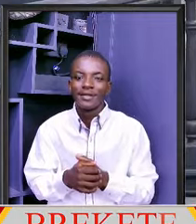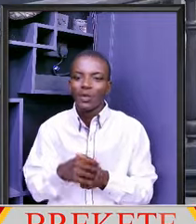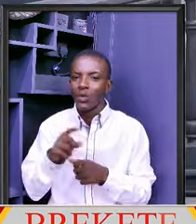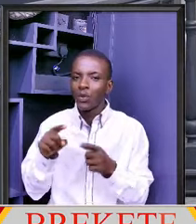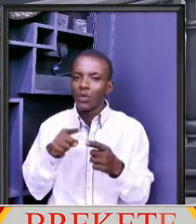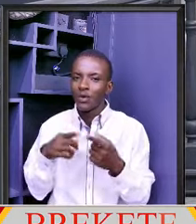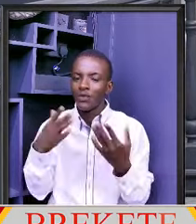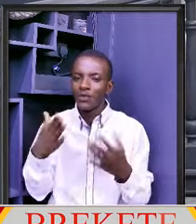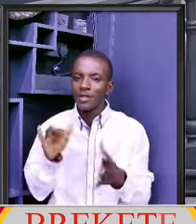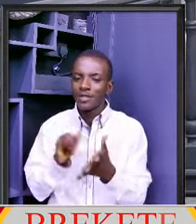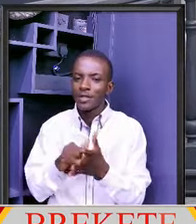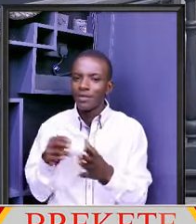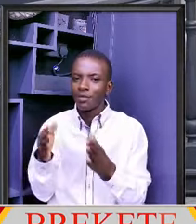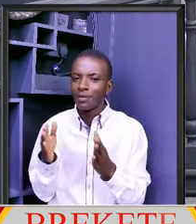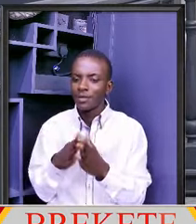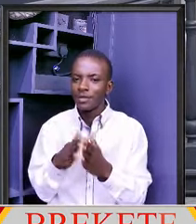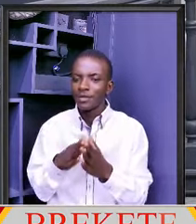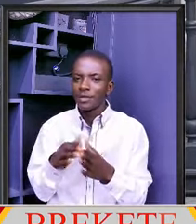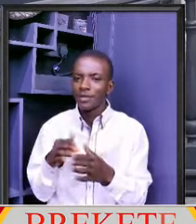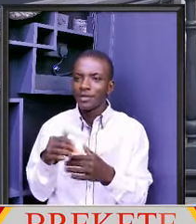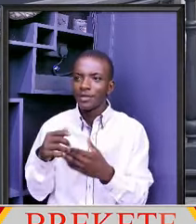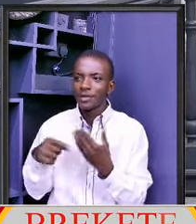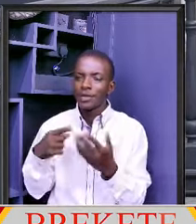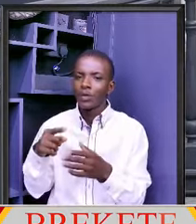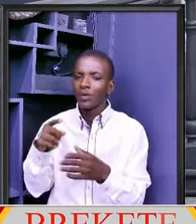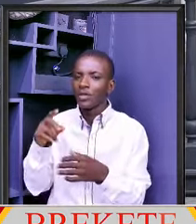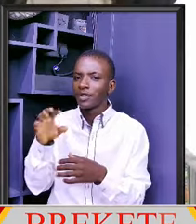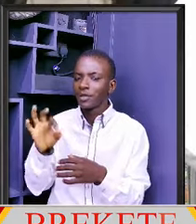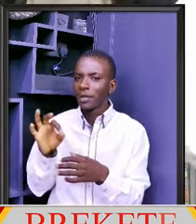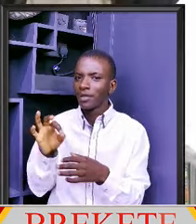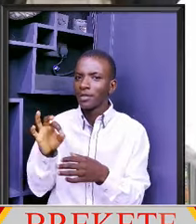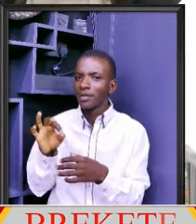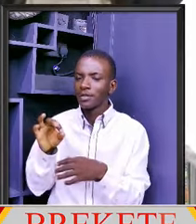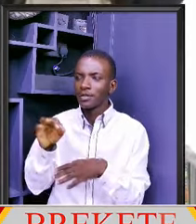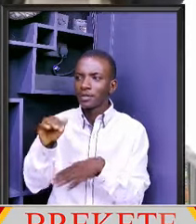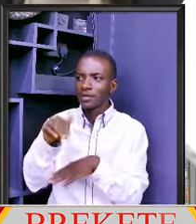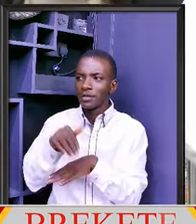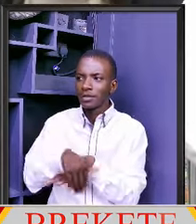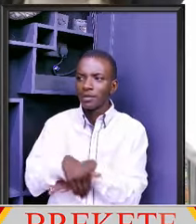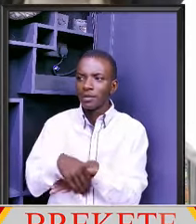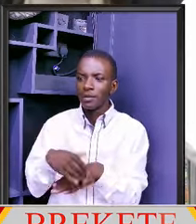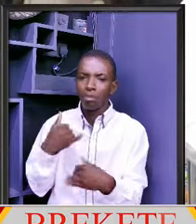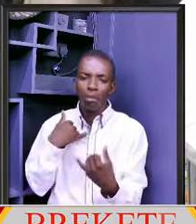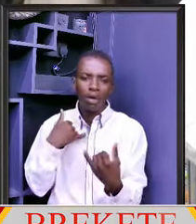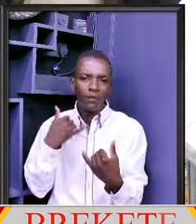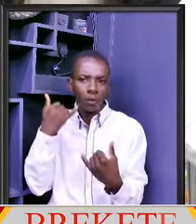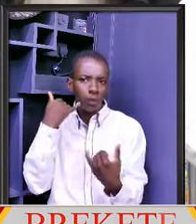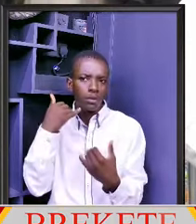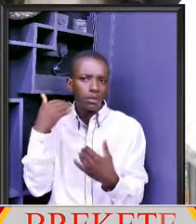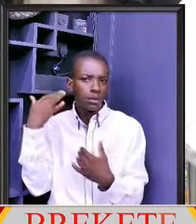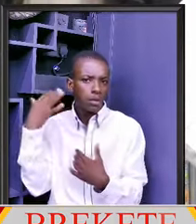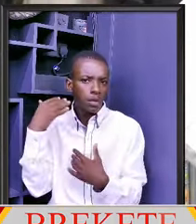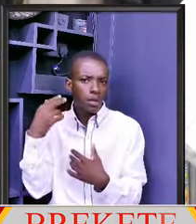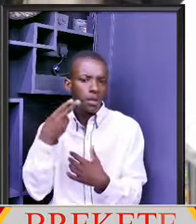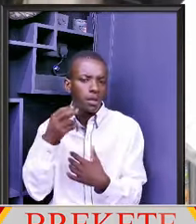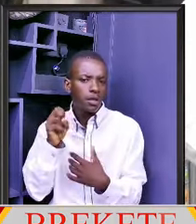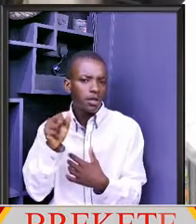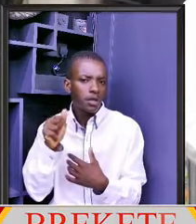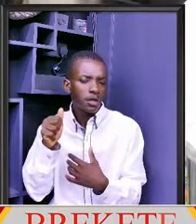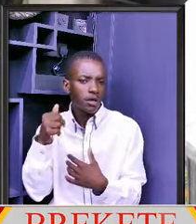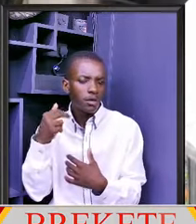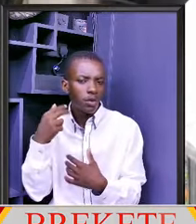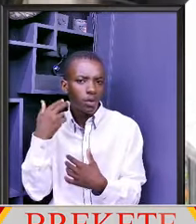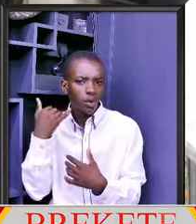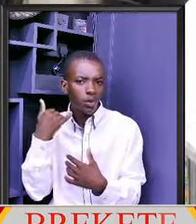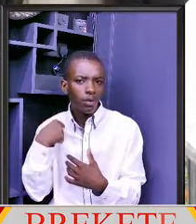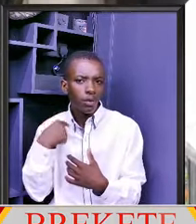when they finished that meeting, around 9 p.m. the next day, my phone rang. Hassan called me